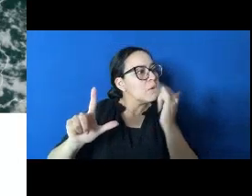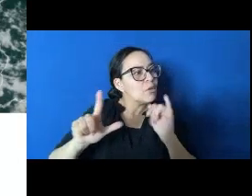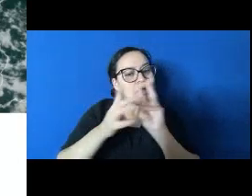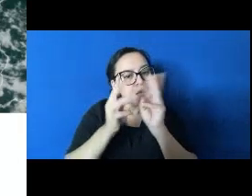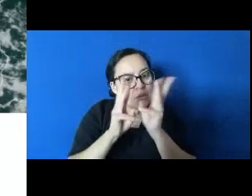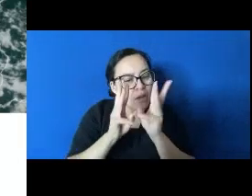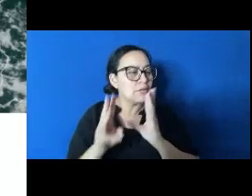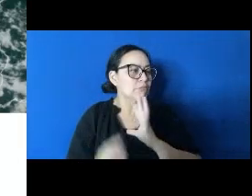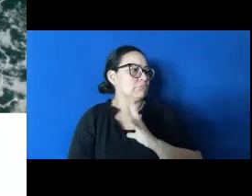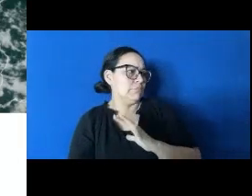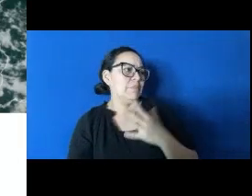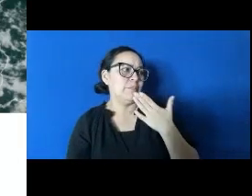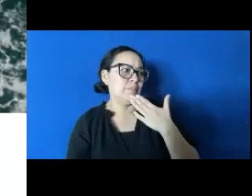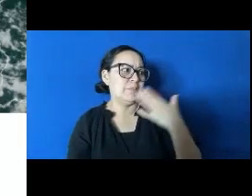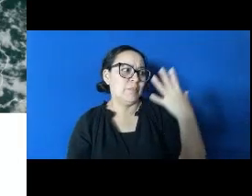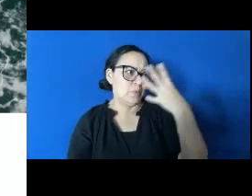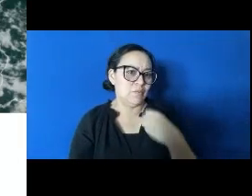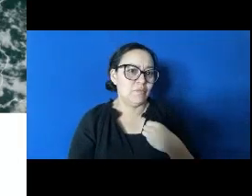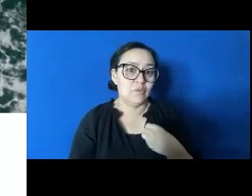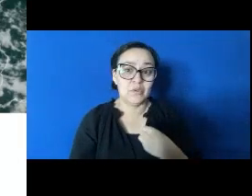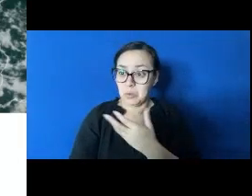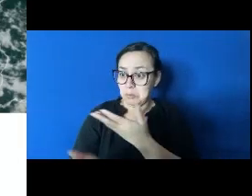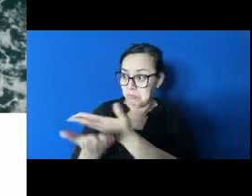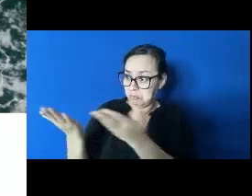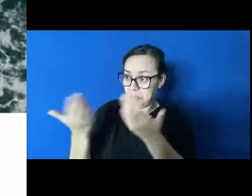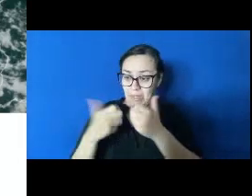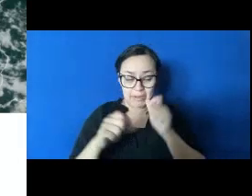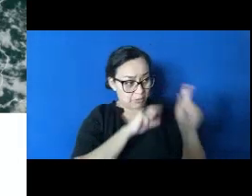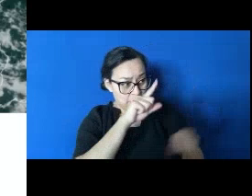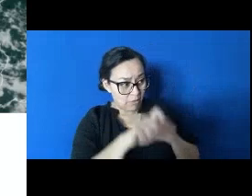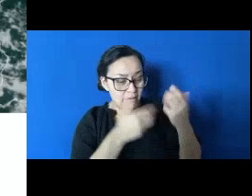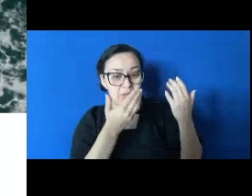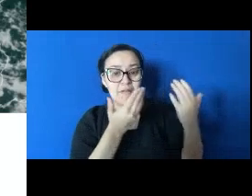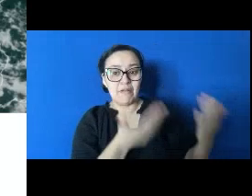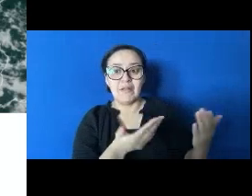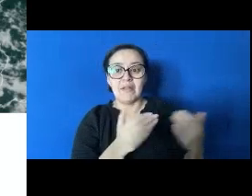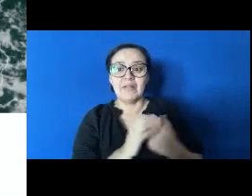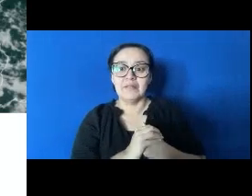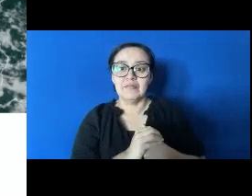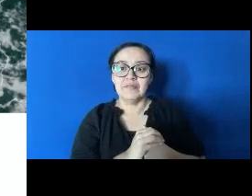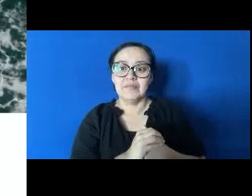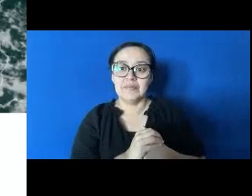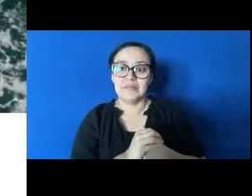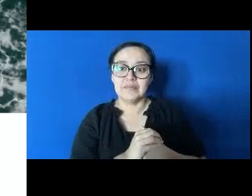all these forecasts and all that information. I invite you to propound questions. And